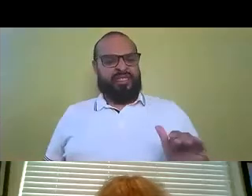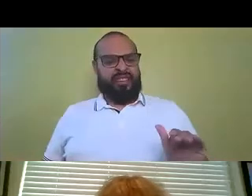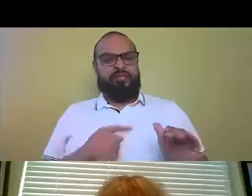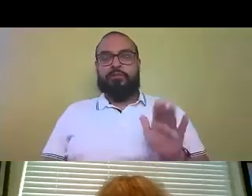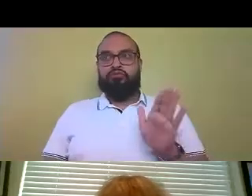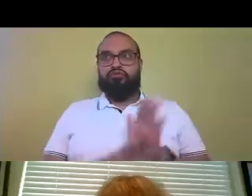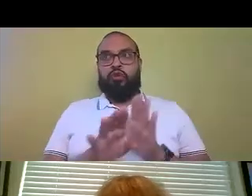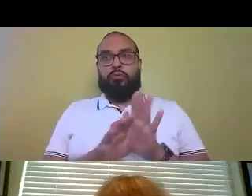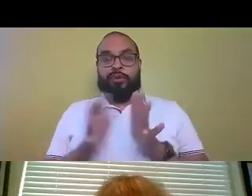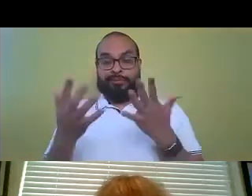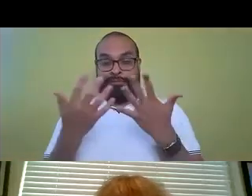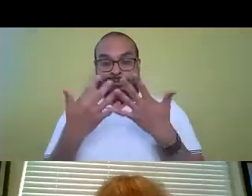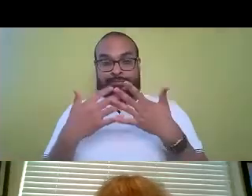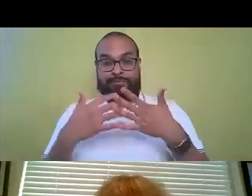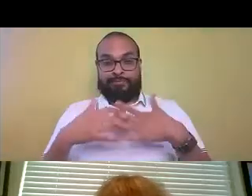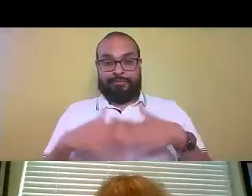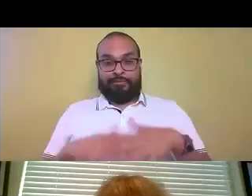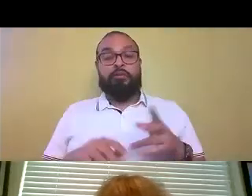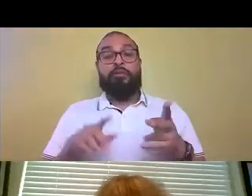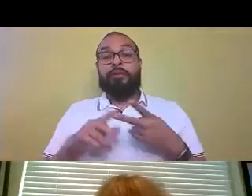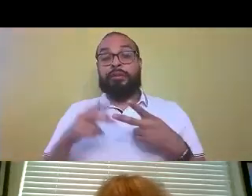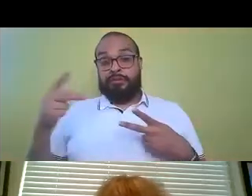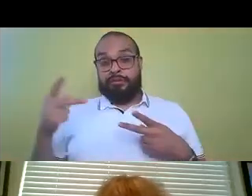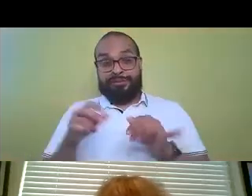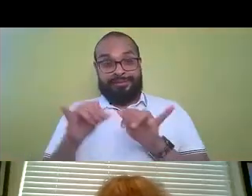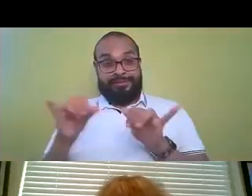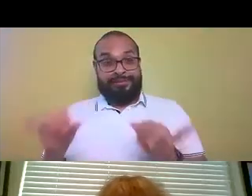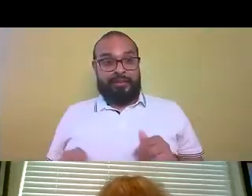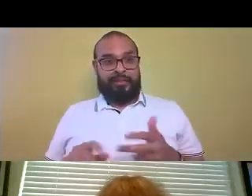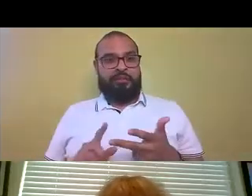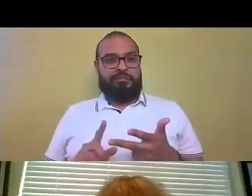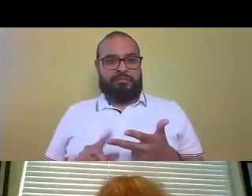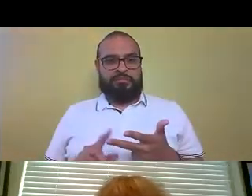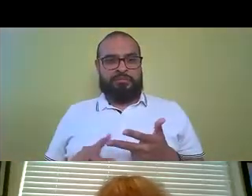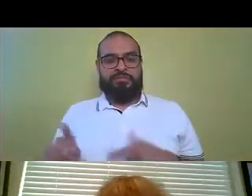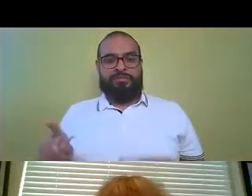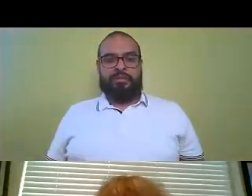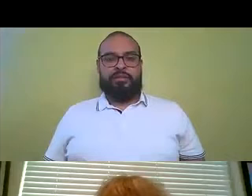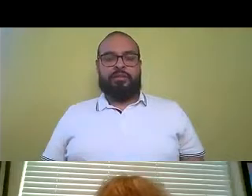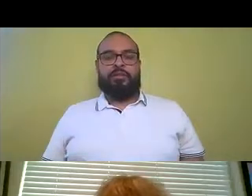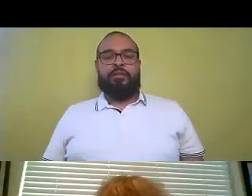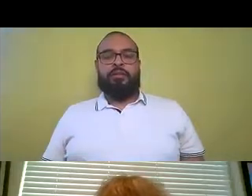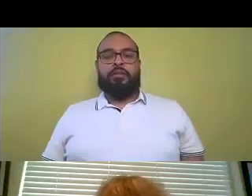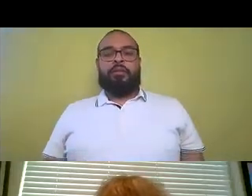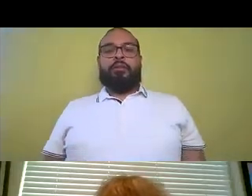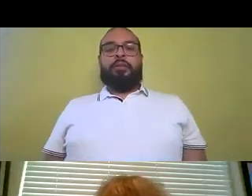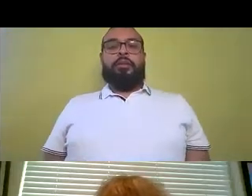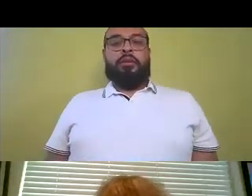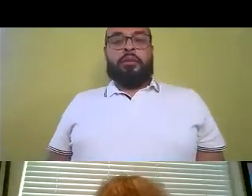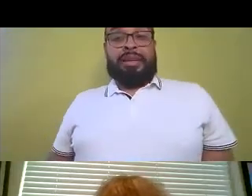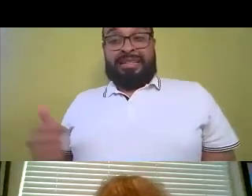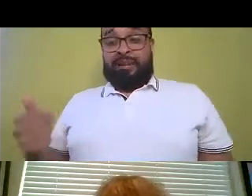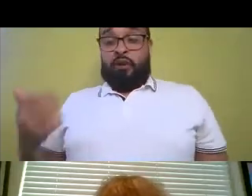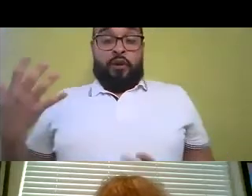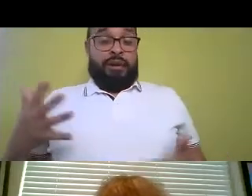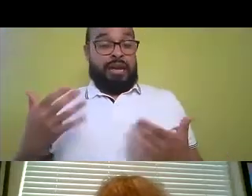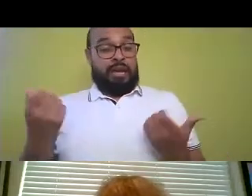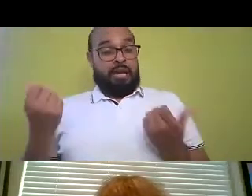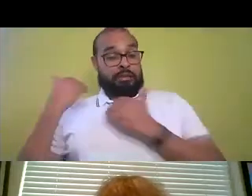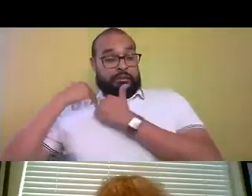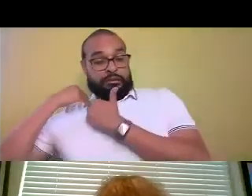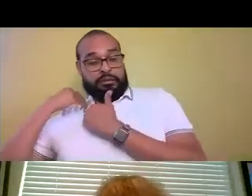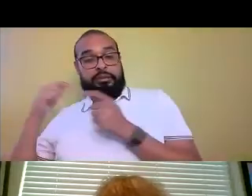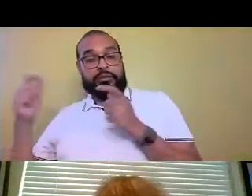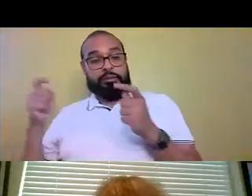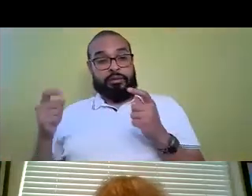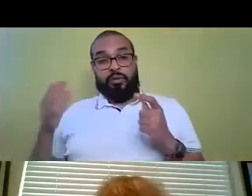system. Proprioception, heavy work, is deeply regulating. So we know that heavy work can bring a